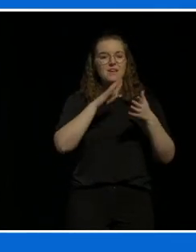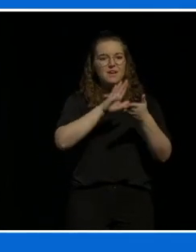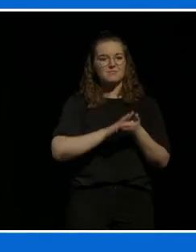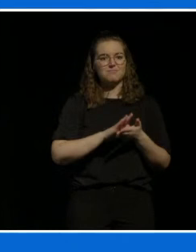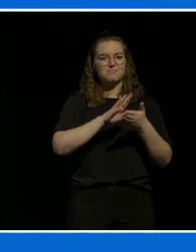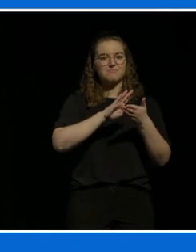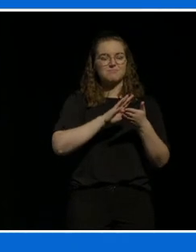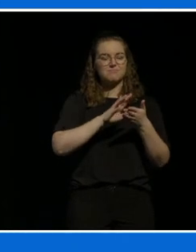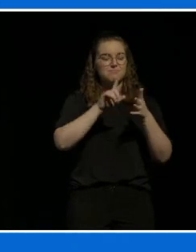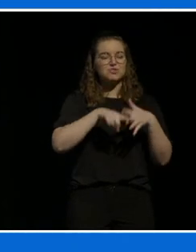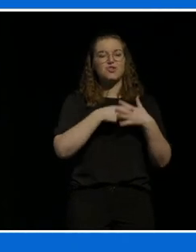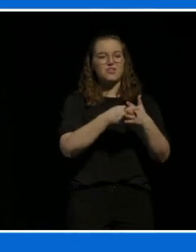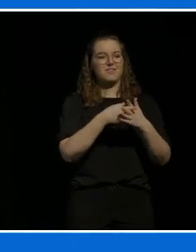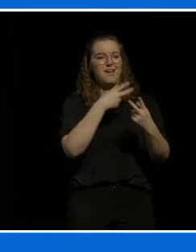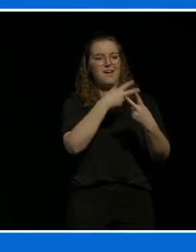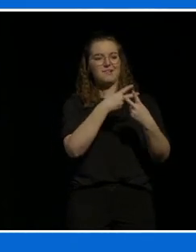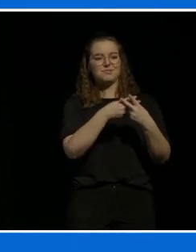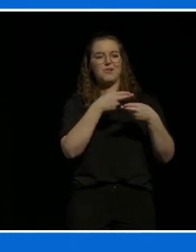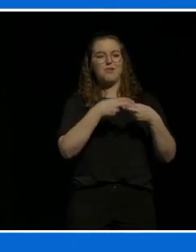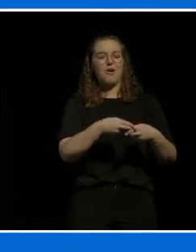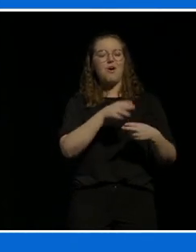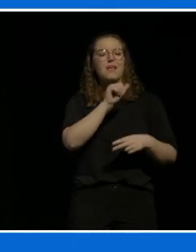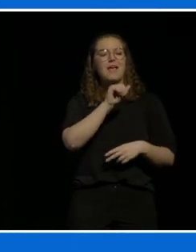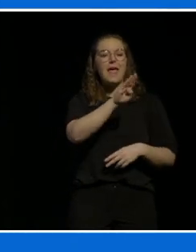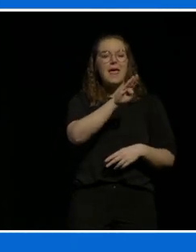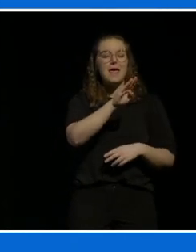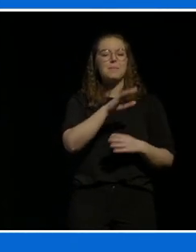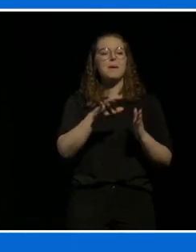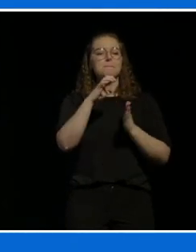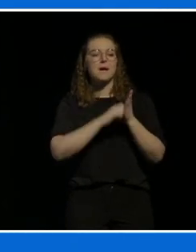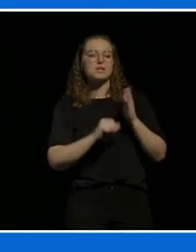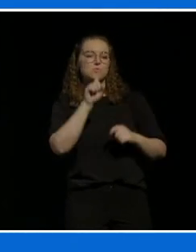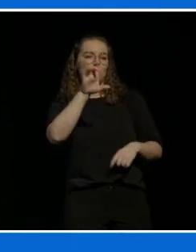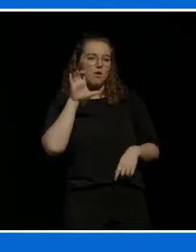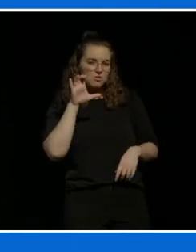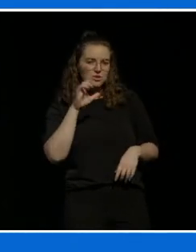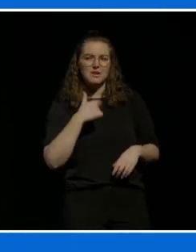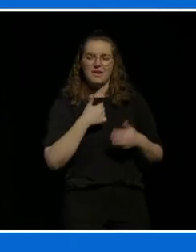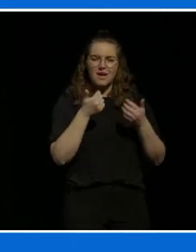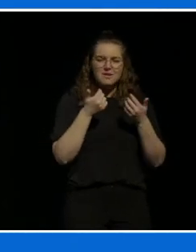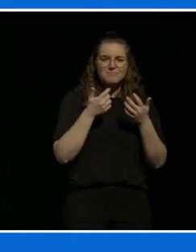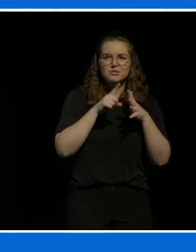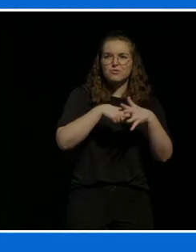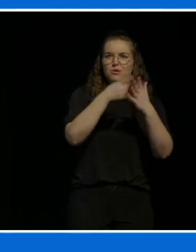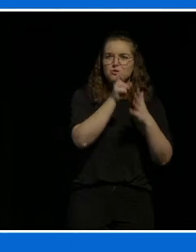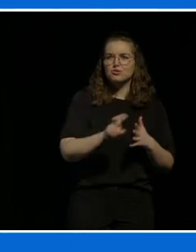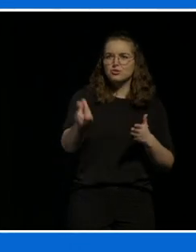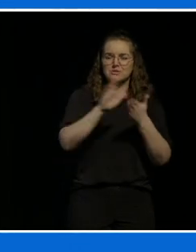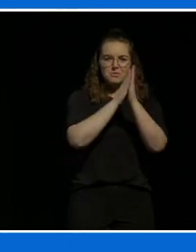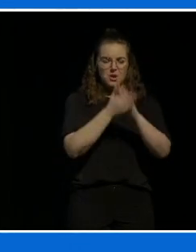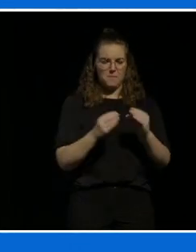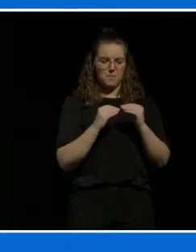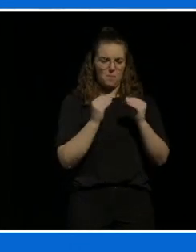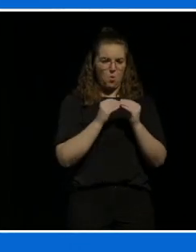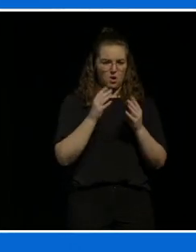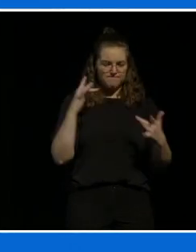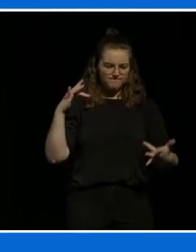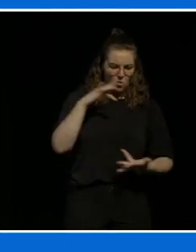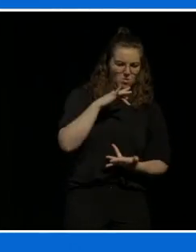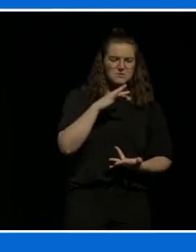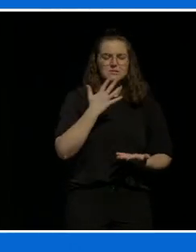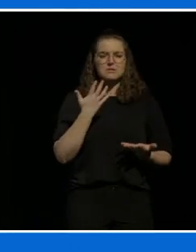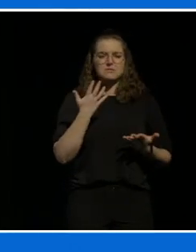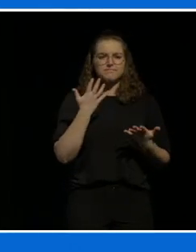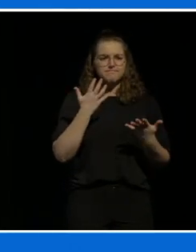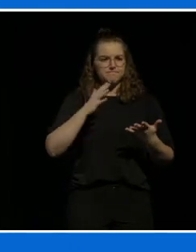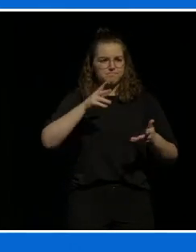called Abe-100, and I started sharing my journey to become a more healthy, holistic person. And since then, I've been a health